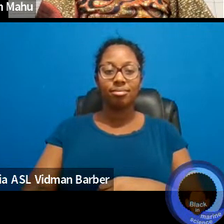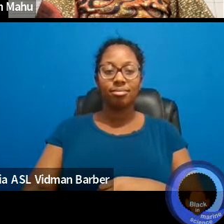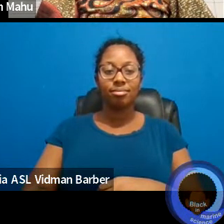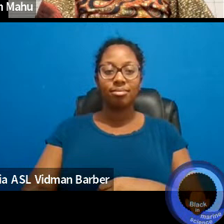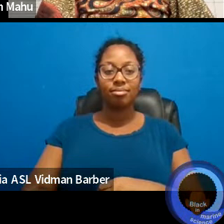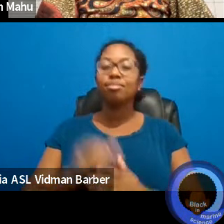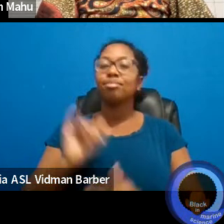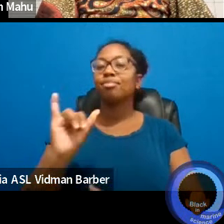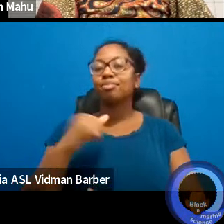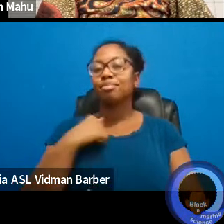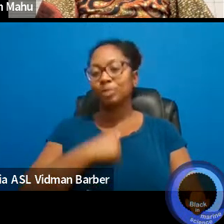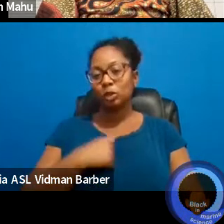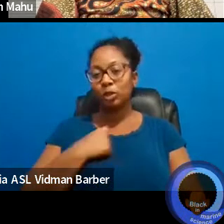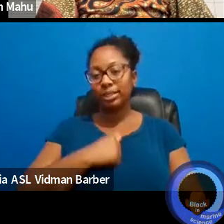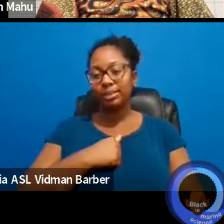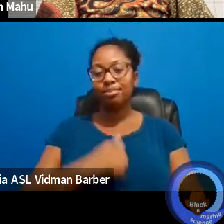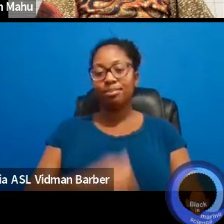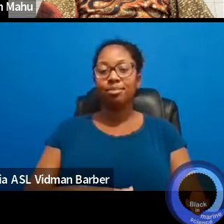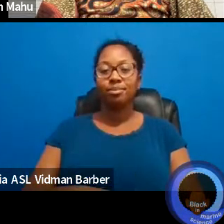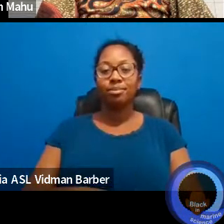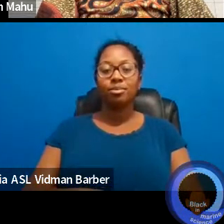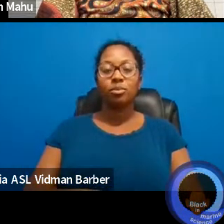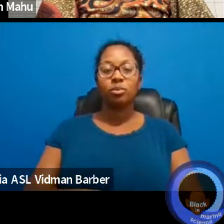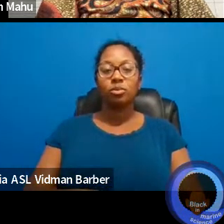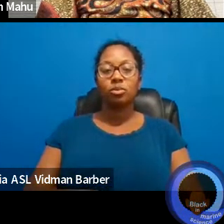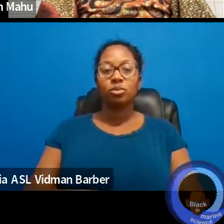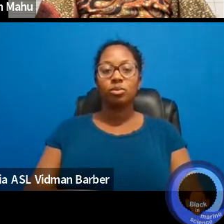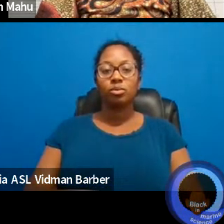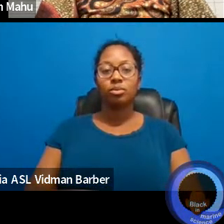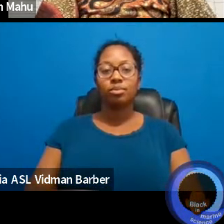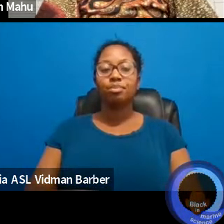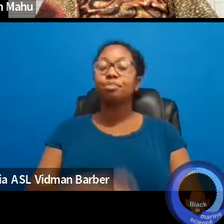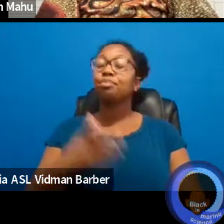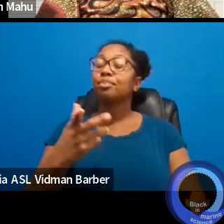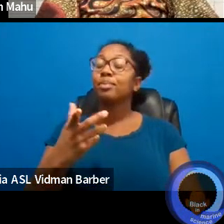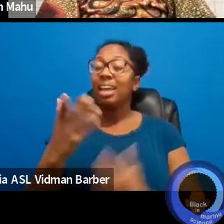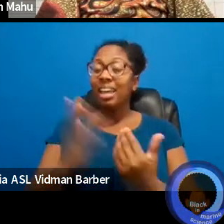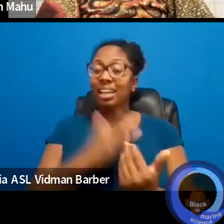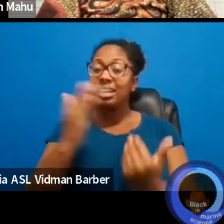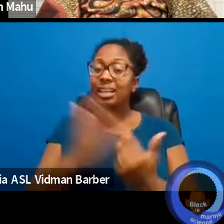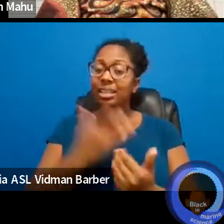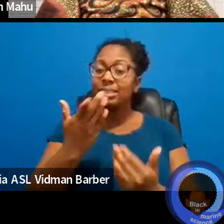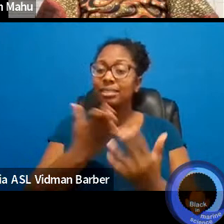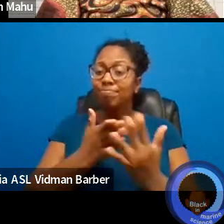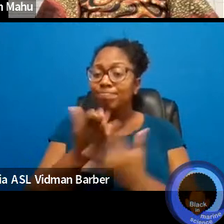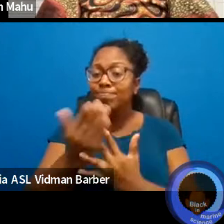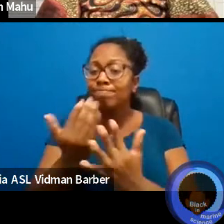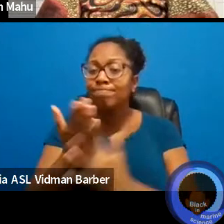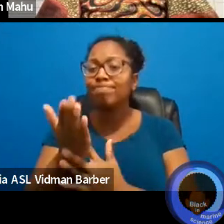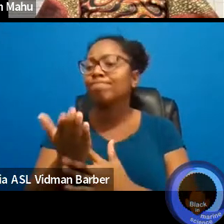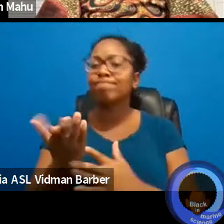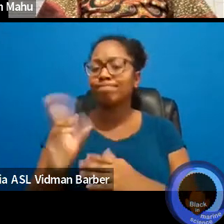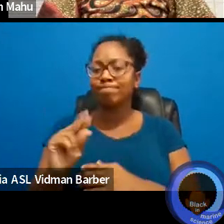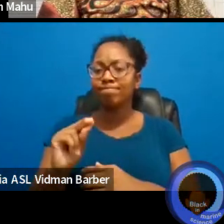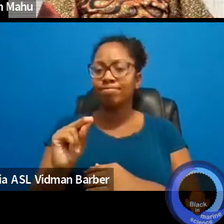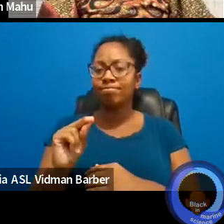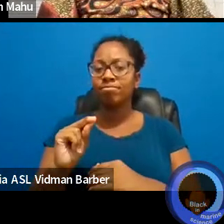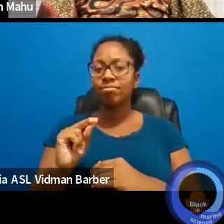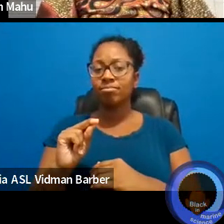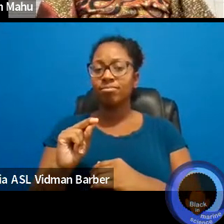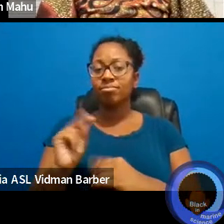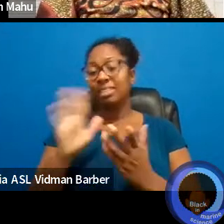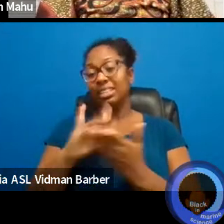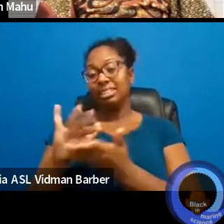Sorry for that. I was saying that it's not going to be an easy journey. Studying in Africa itself is not